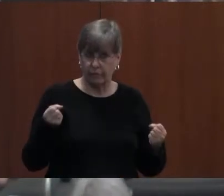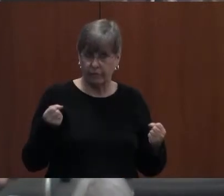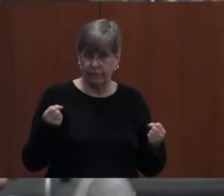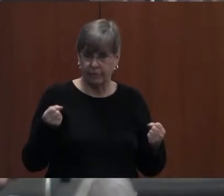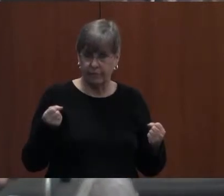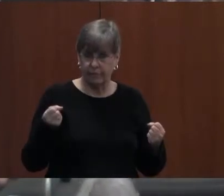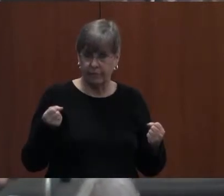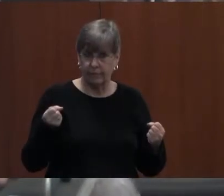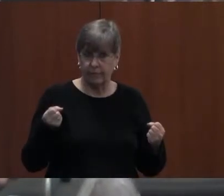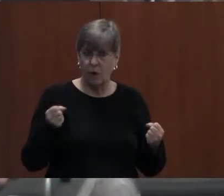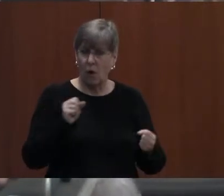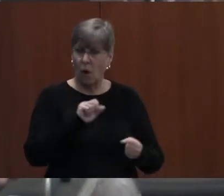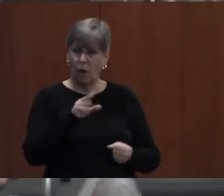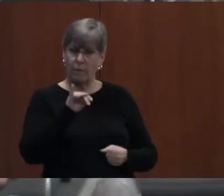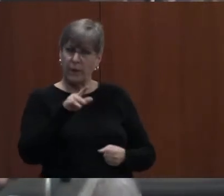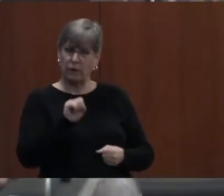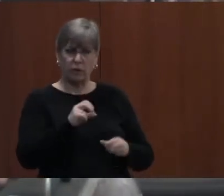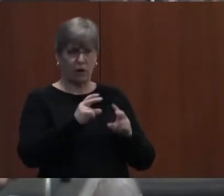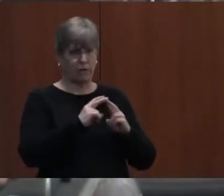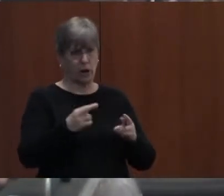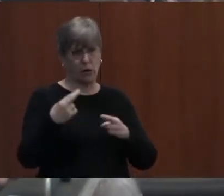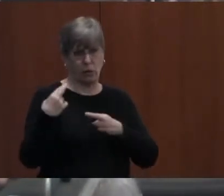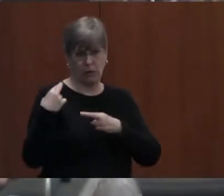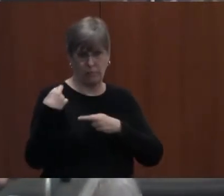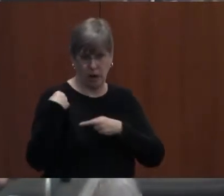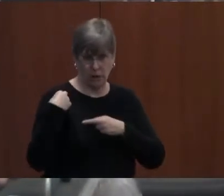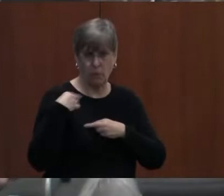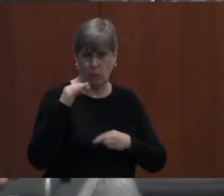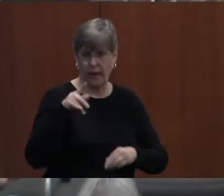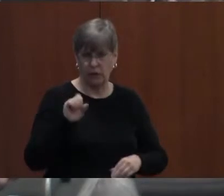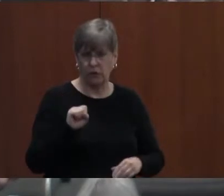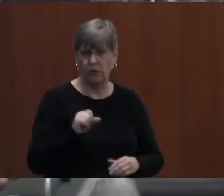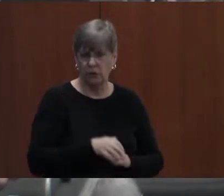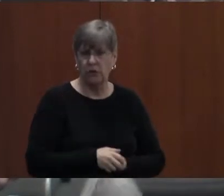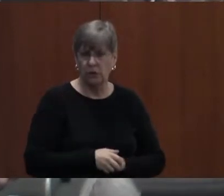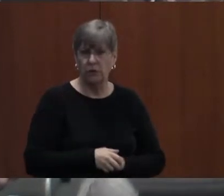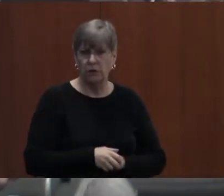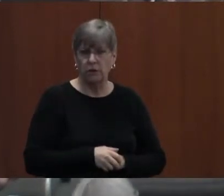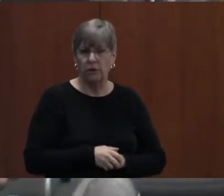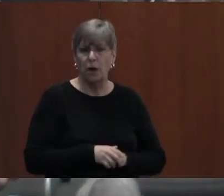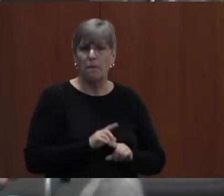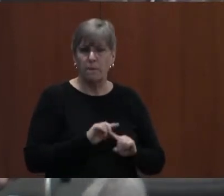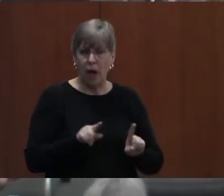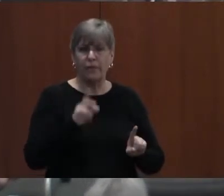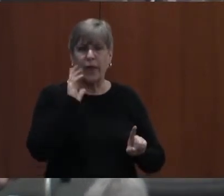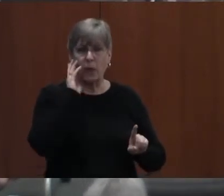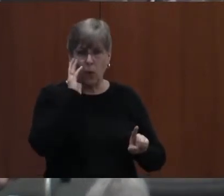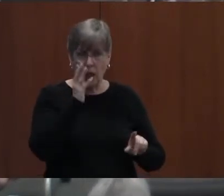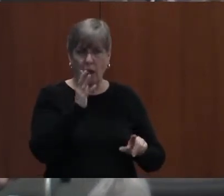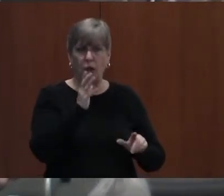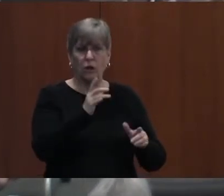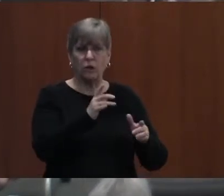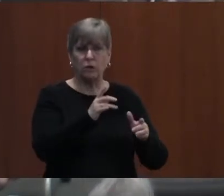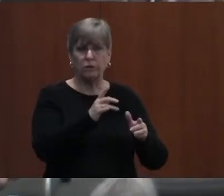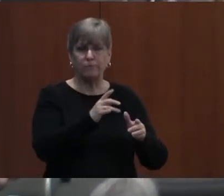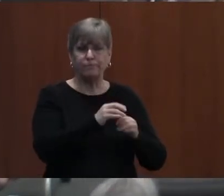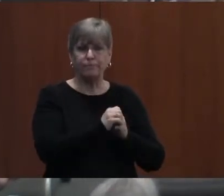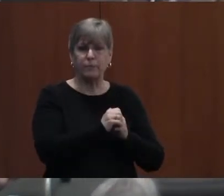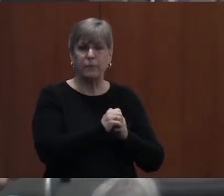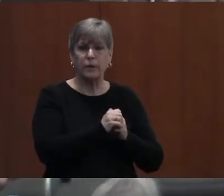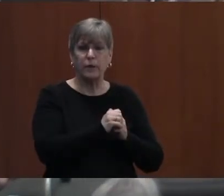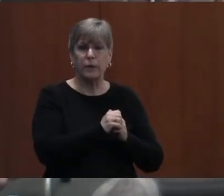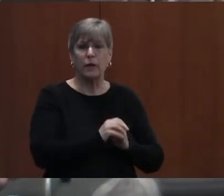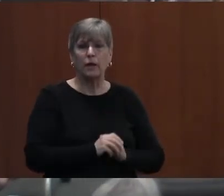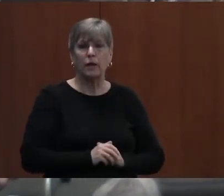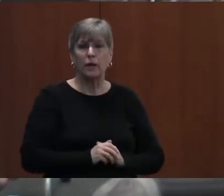all quite responsible bills, but, again, they will be taking you maybe farther than